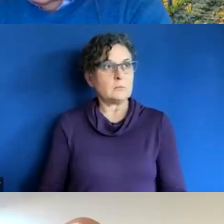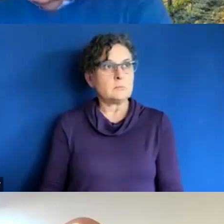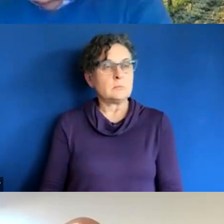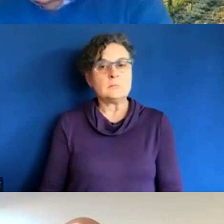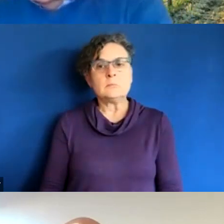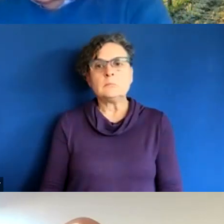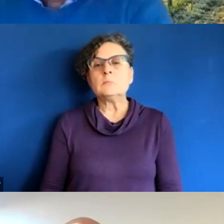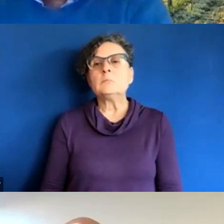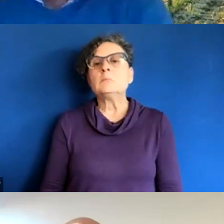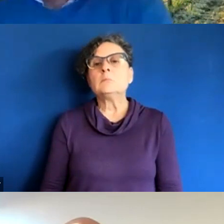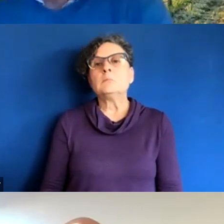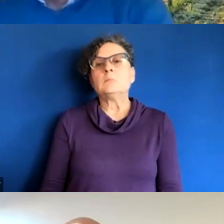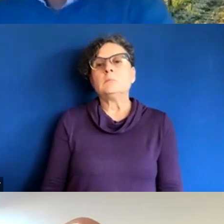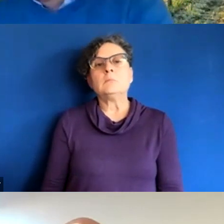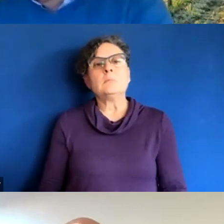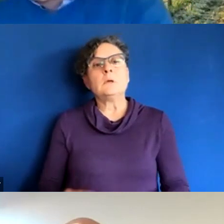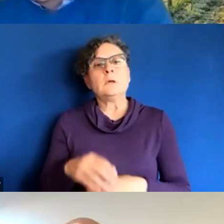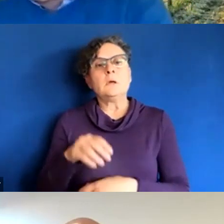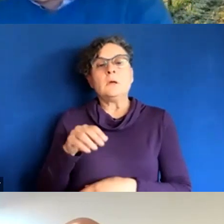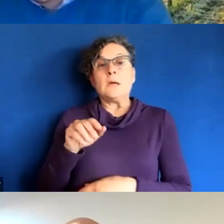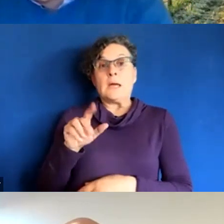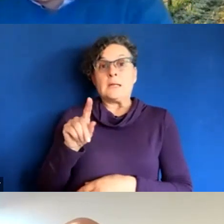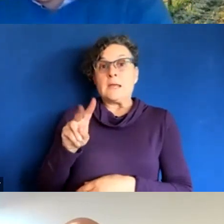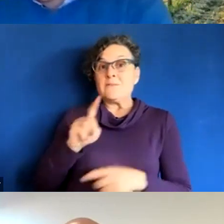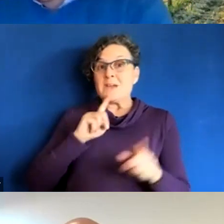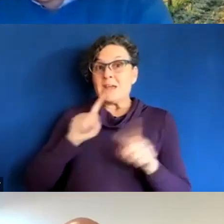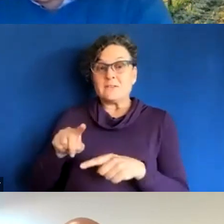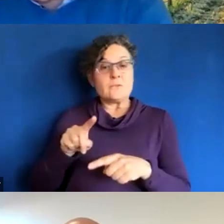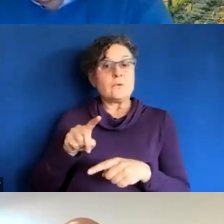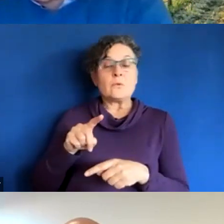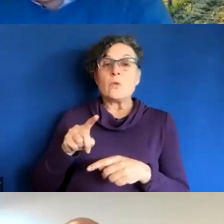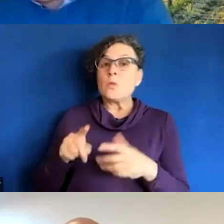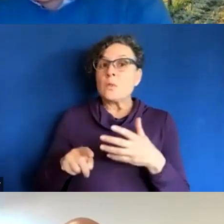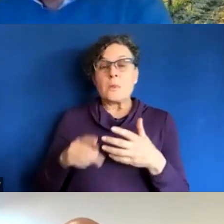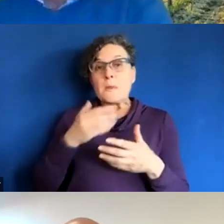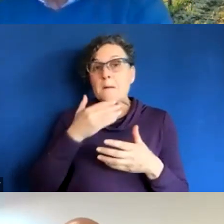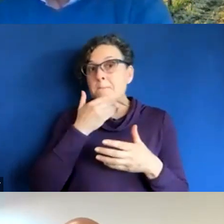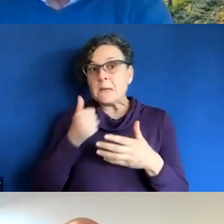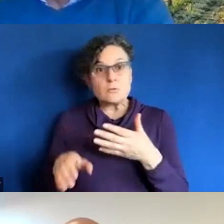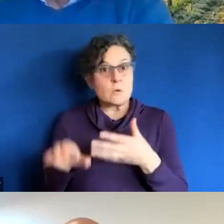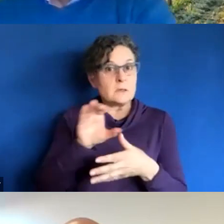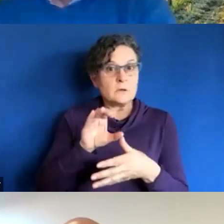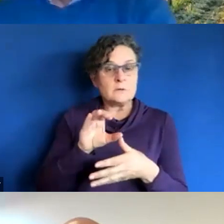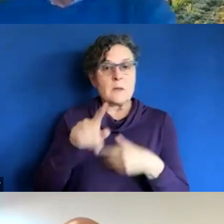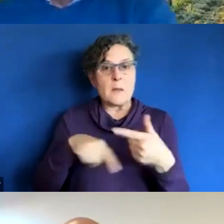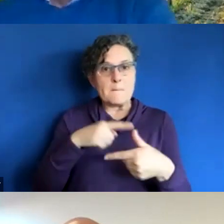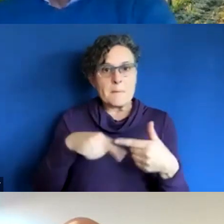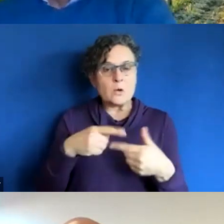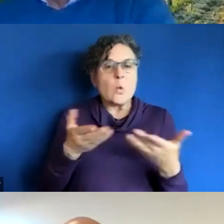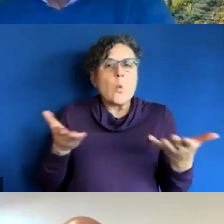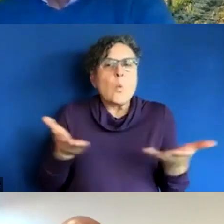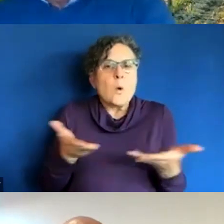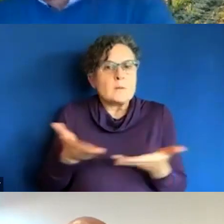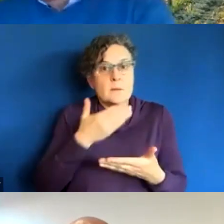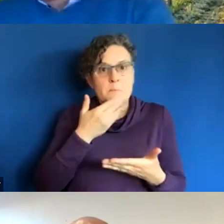And the overriding criteria is really it's about logistics. What site makes the most sense for the operations, where you